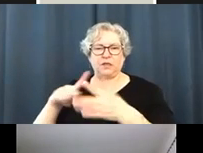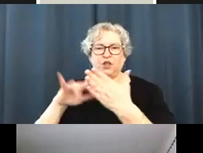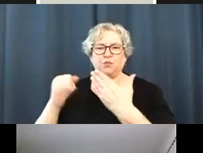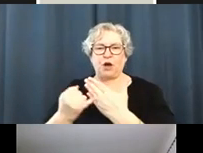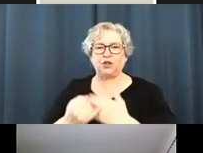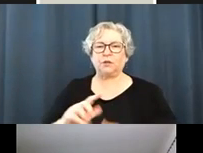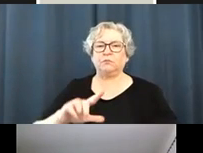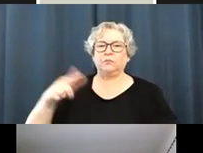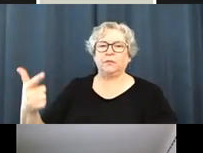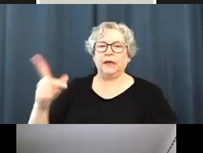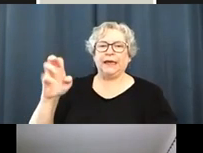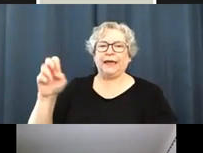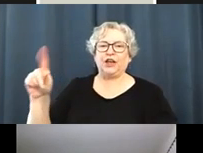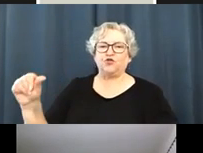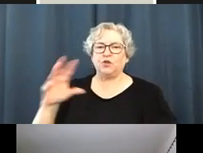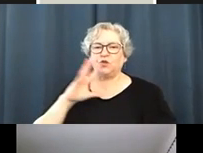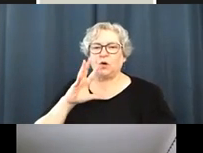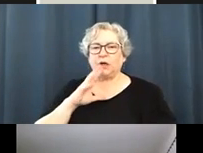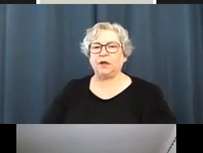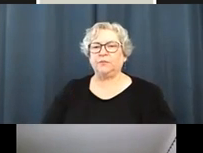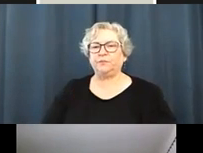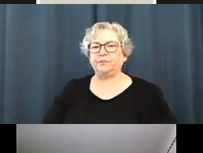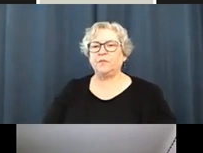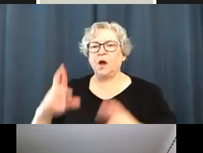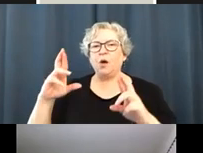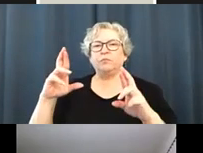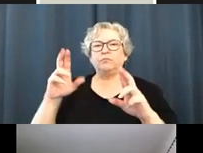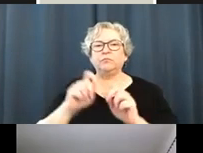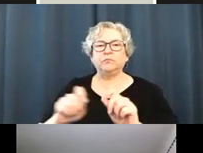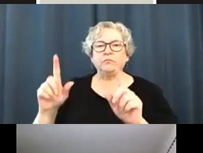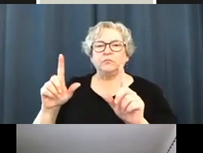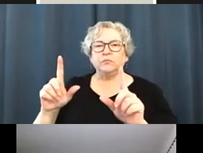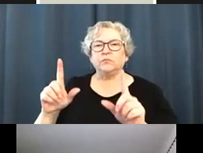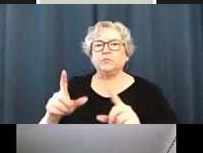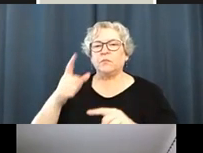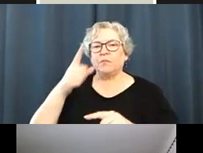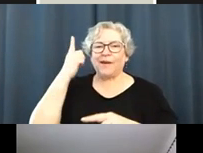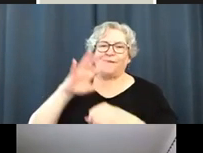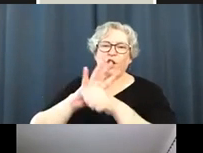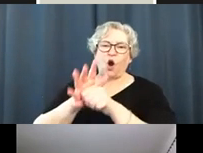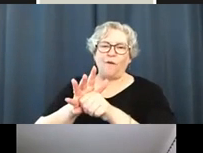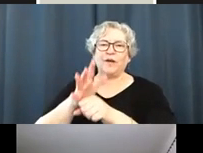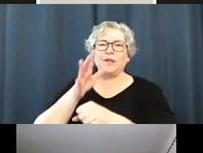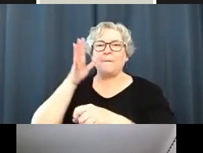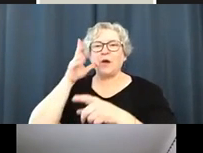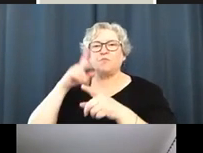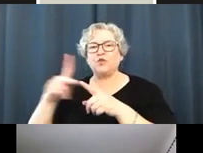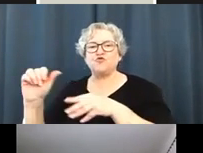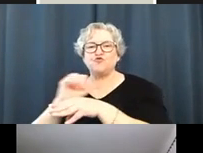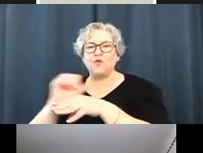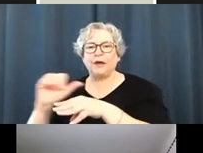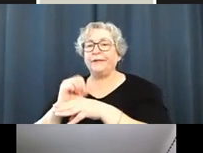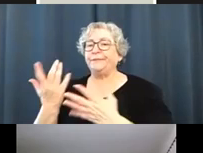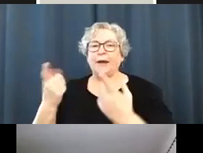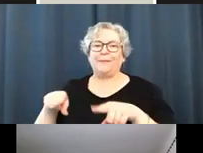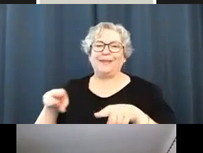Kendra. Okay. If we can get the next slide, please. Due to COVID-19, the parent and professional trainings were all virtual